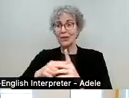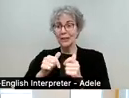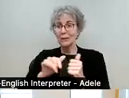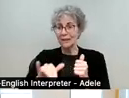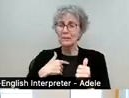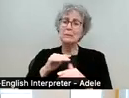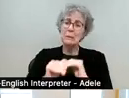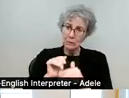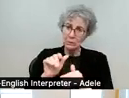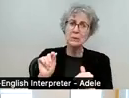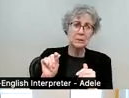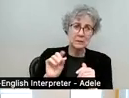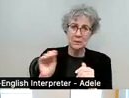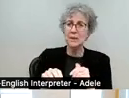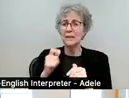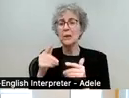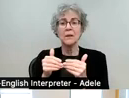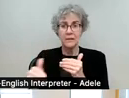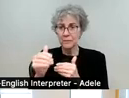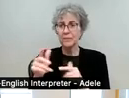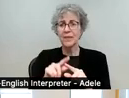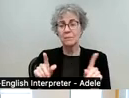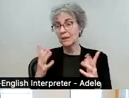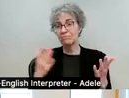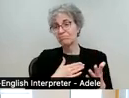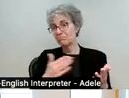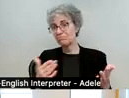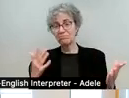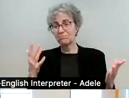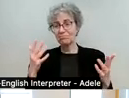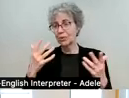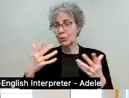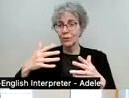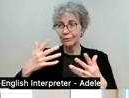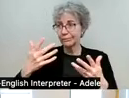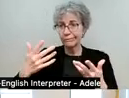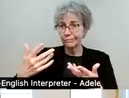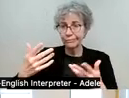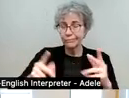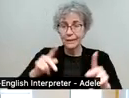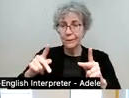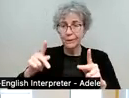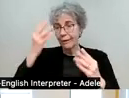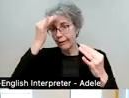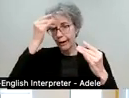number going now, but certainly open to debates and people's thoughts on that.